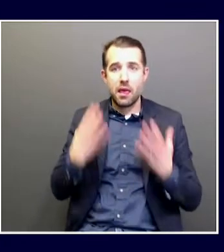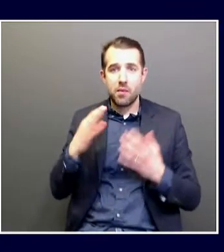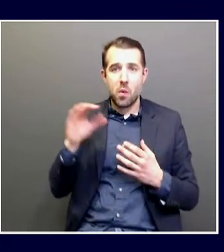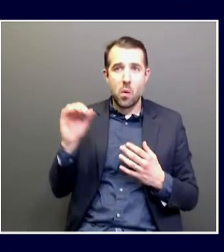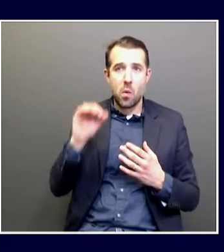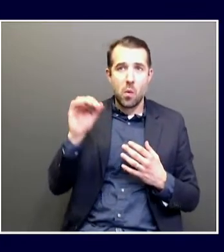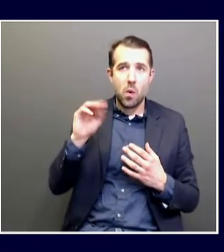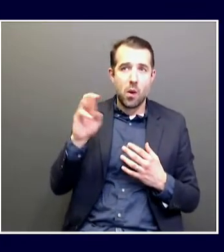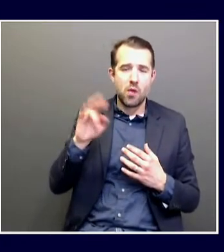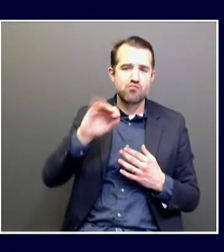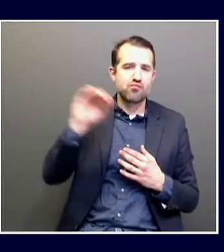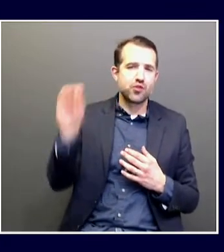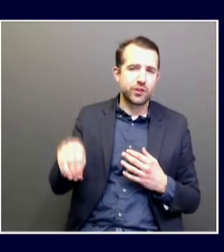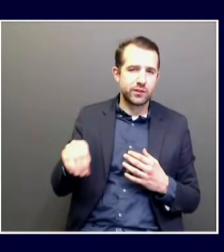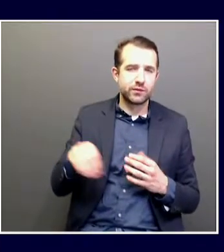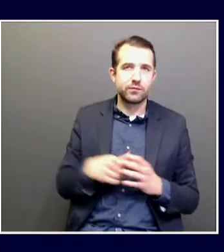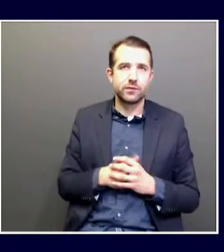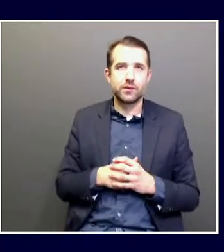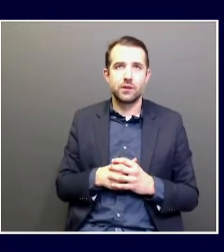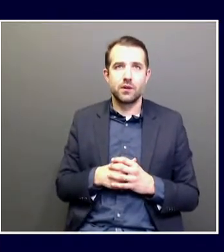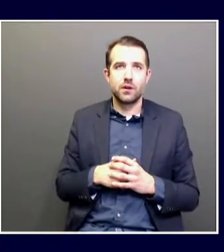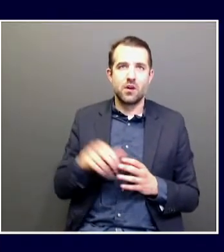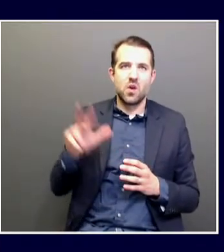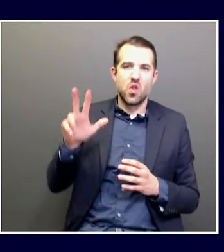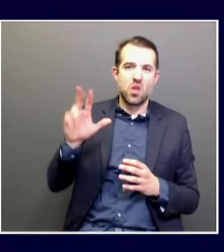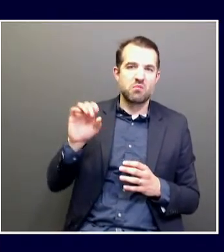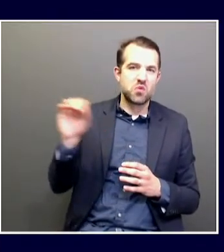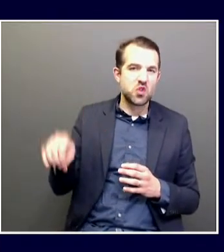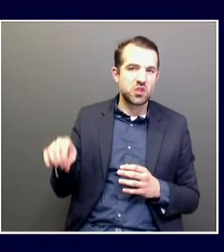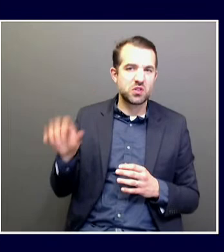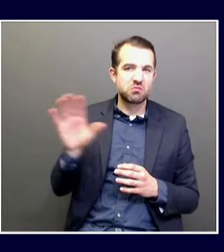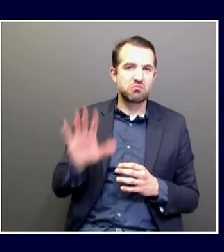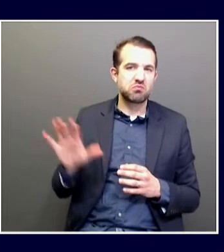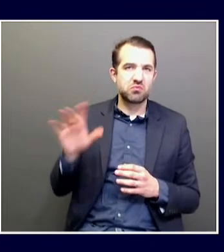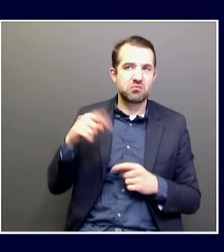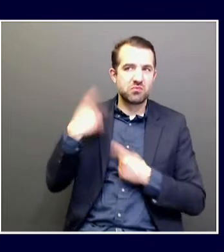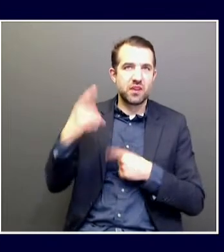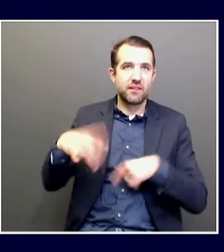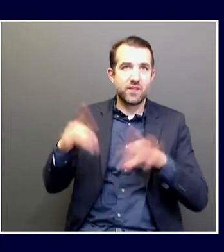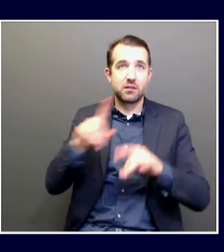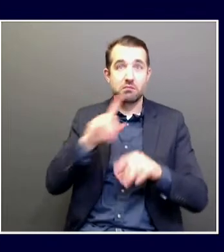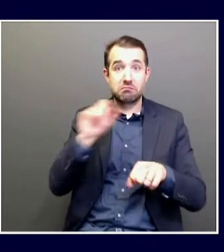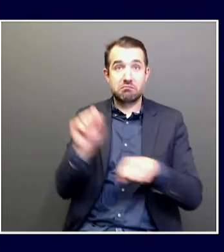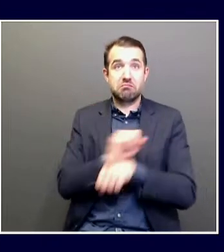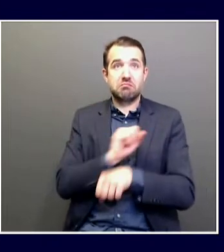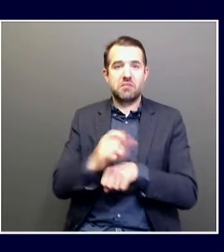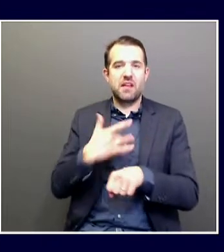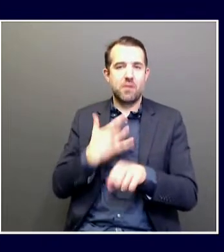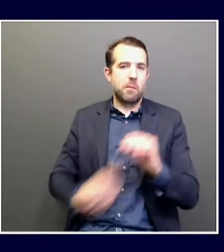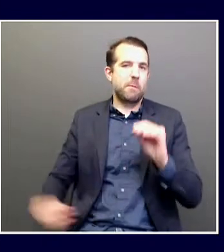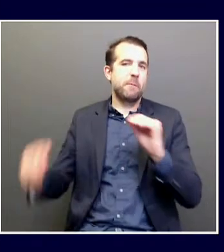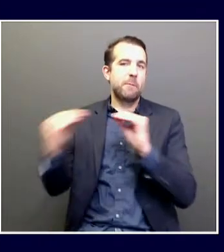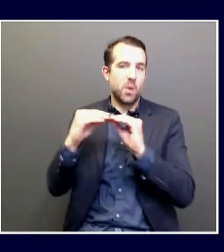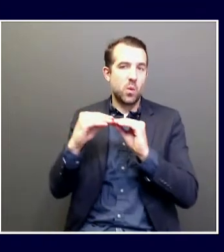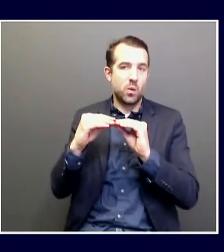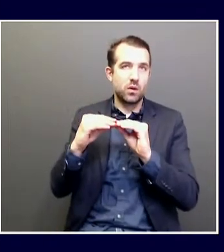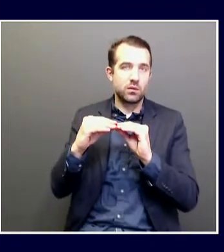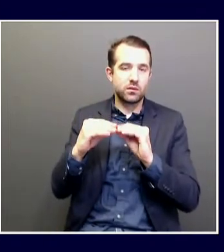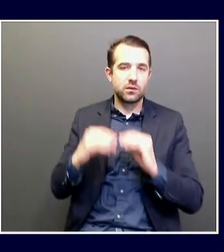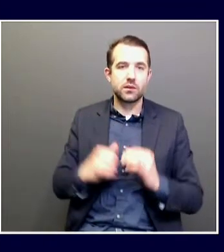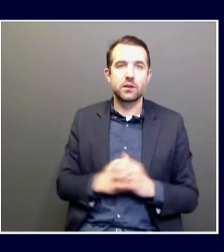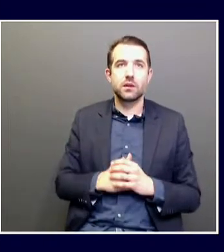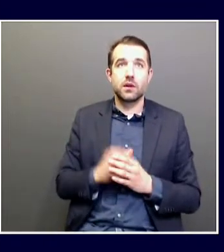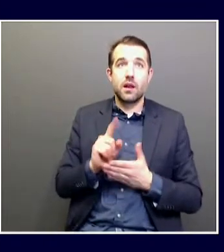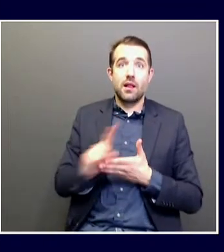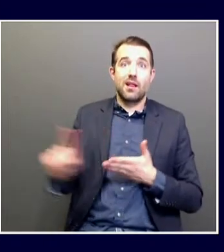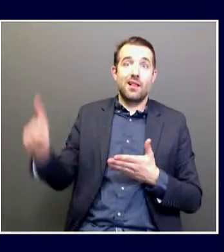at least based on what we've detected. But that number is almost certainly higher today than it was on Friday, which is when we reported it out, and it